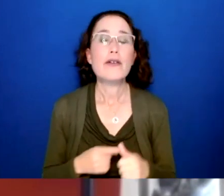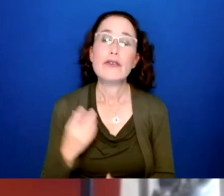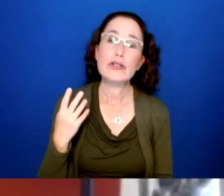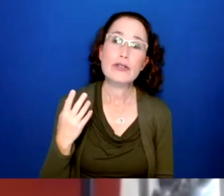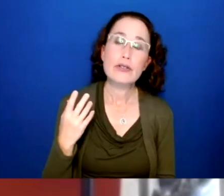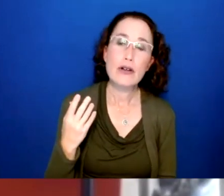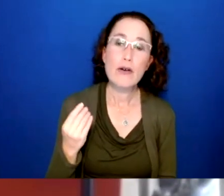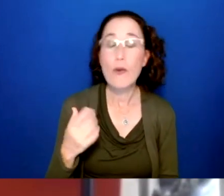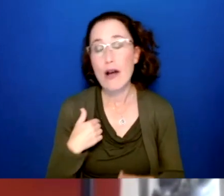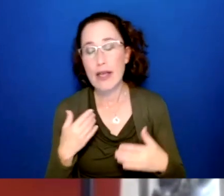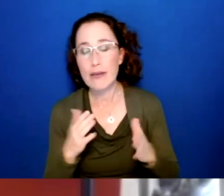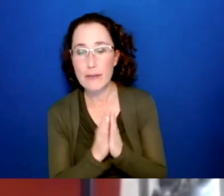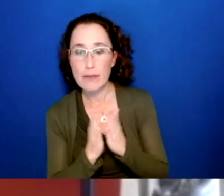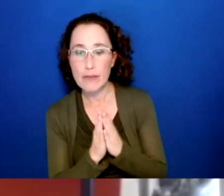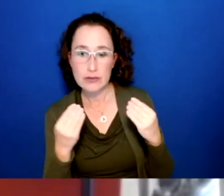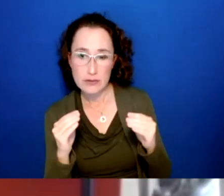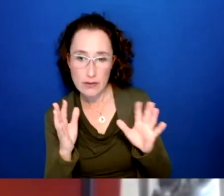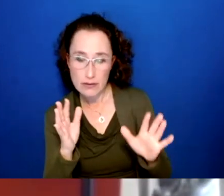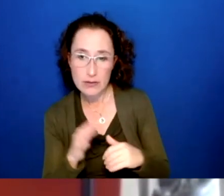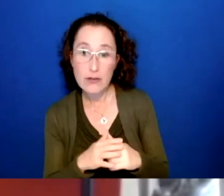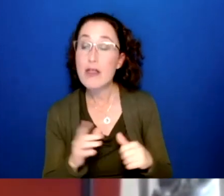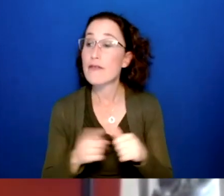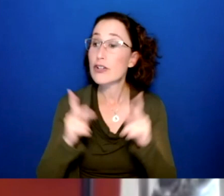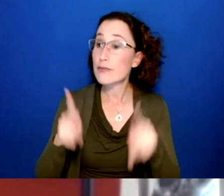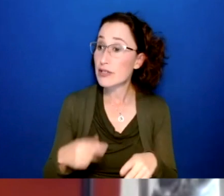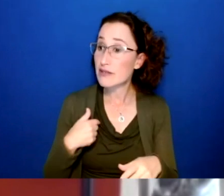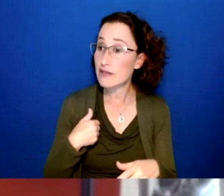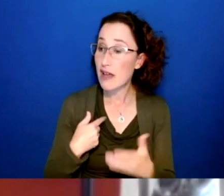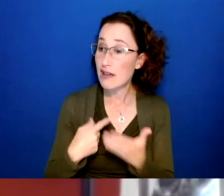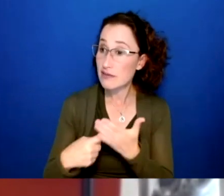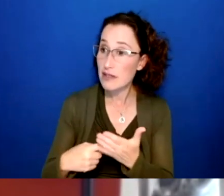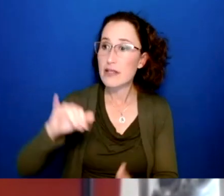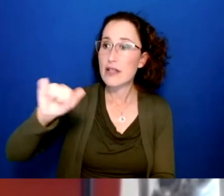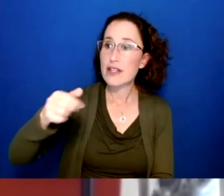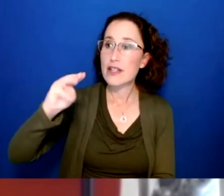book and they had this idea for this book. And the first person I spoke to was Jim